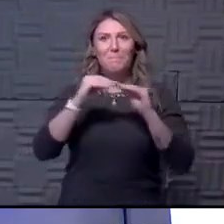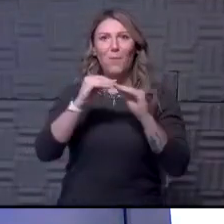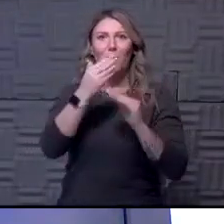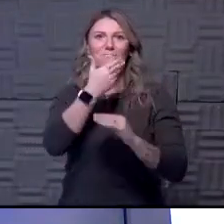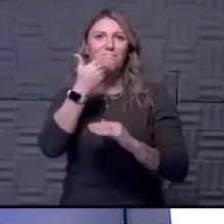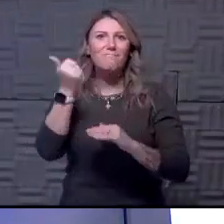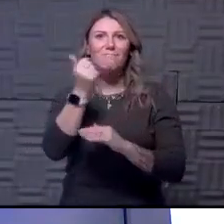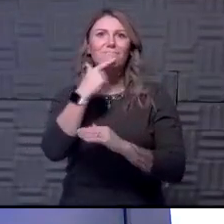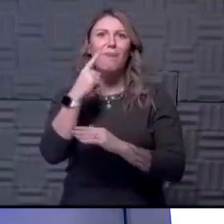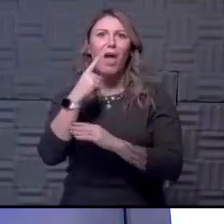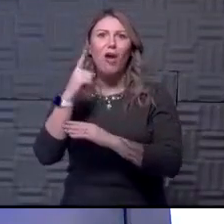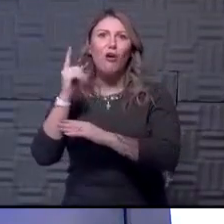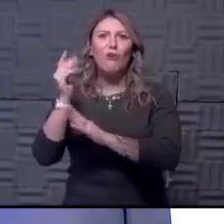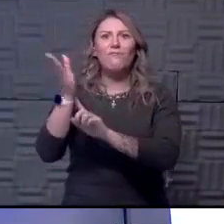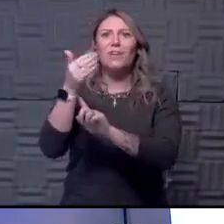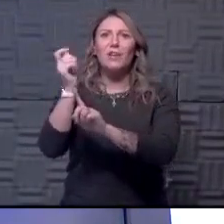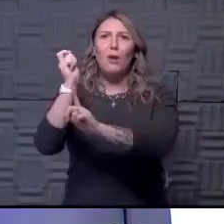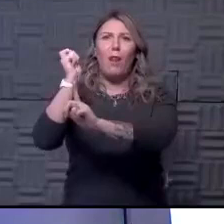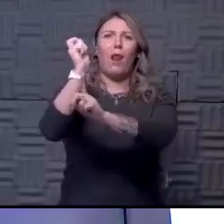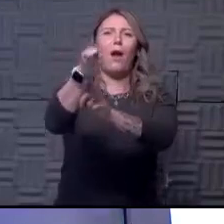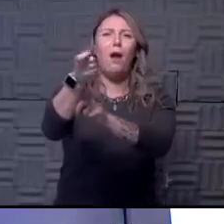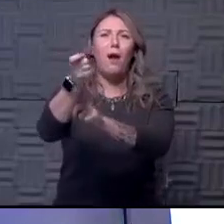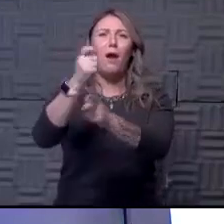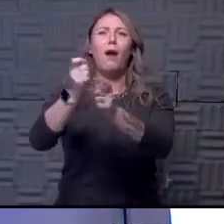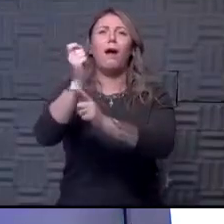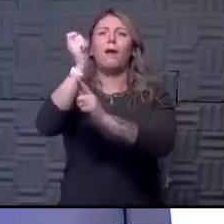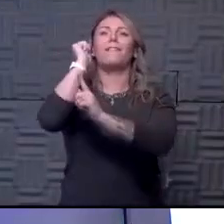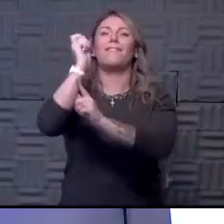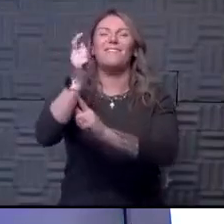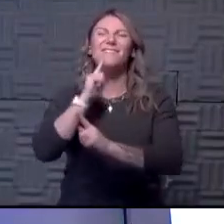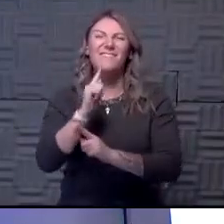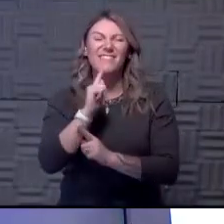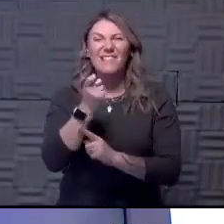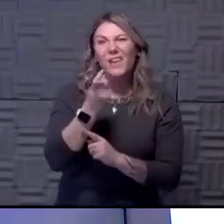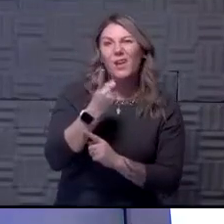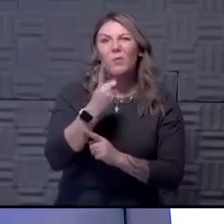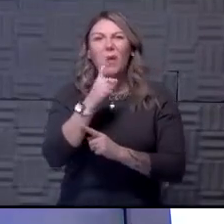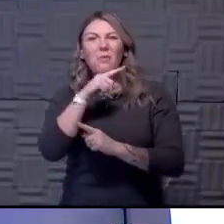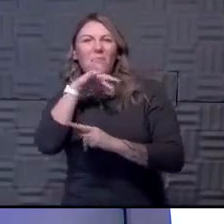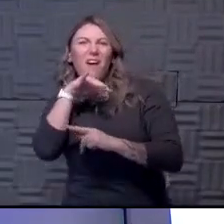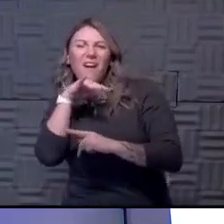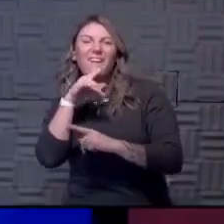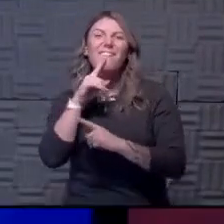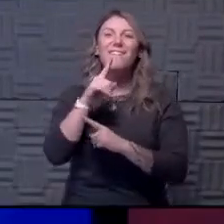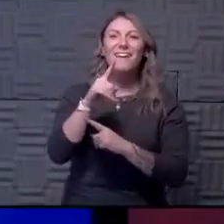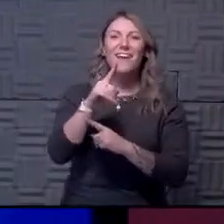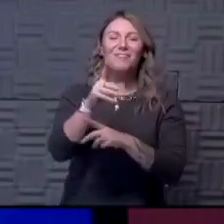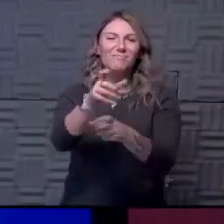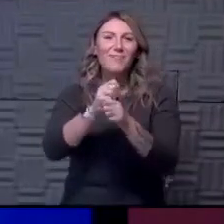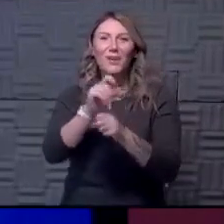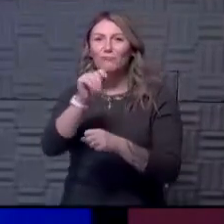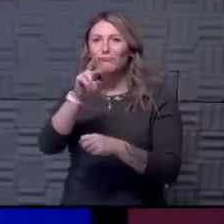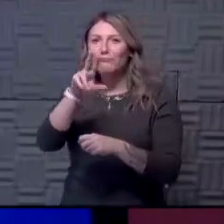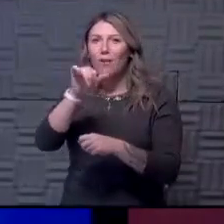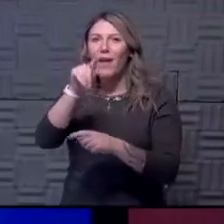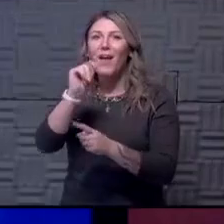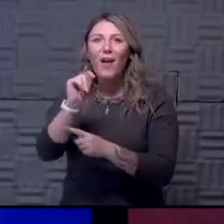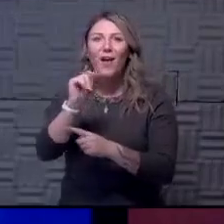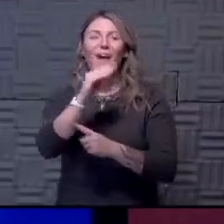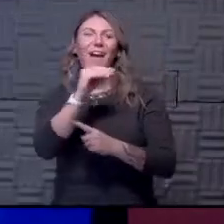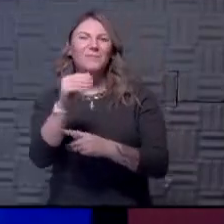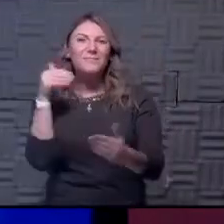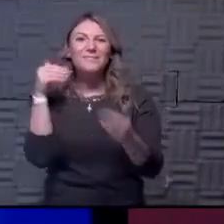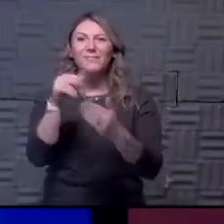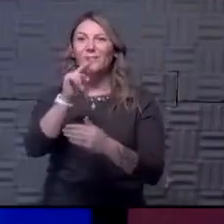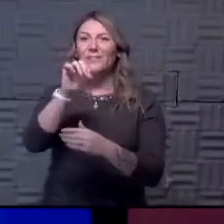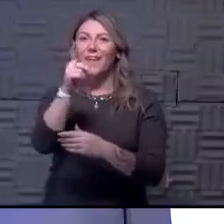fly fishing. Man, the river's a lot of water, a little bit of mud. We caught a few trout. Still had a great time down at Sand Springs Resort by the Niagara River.